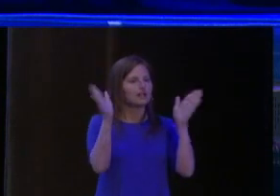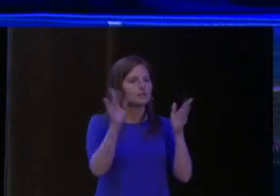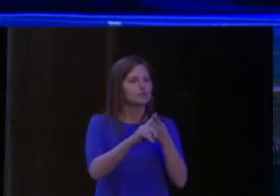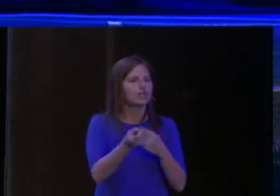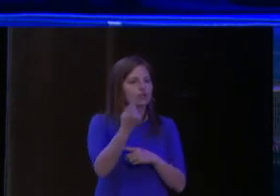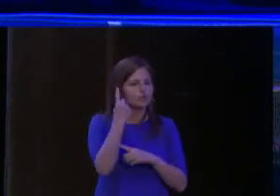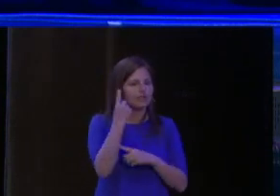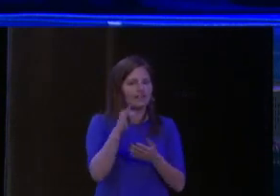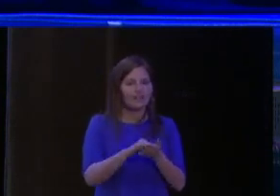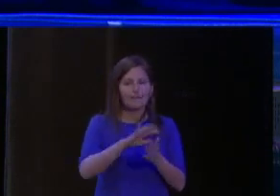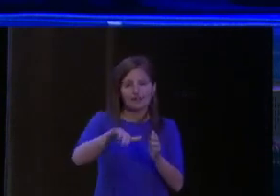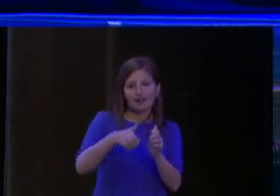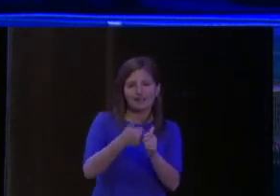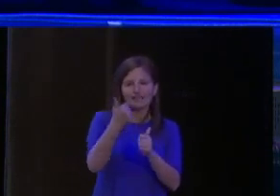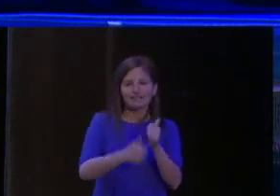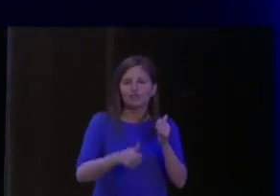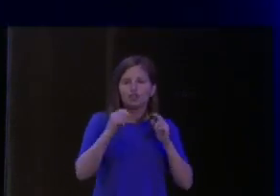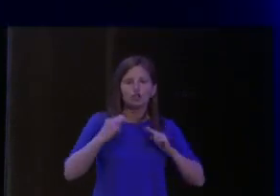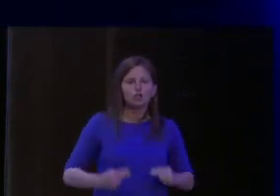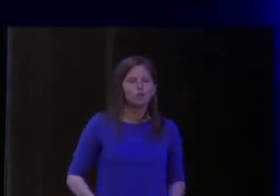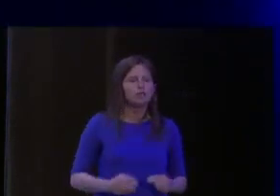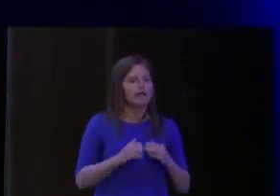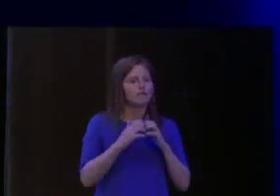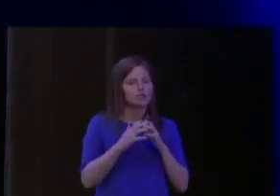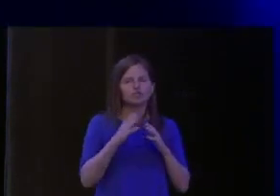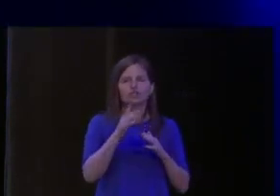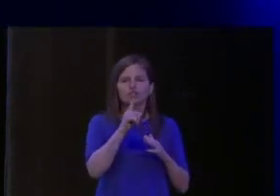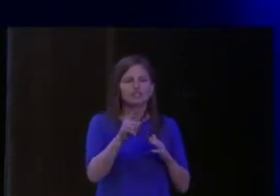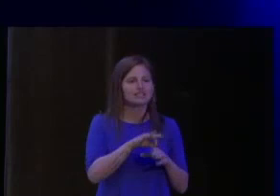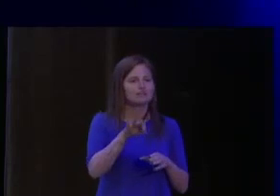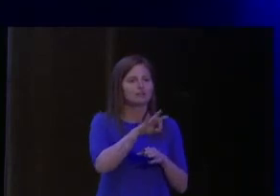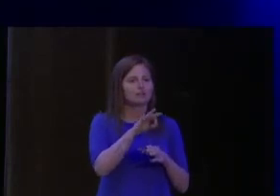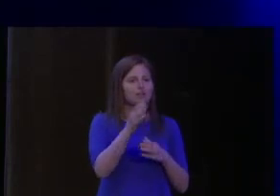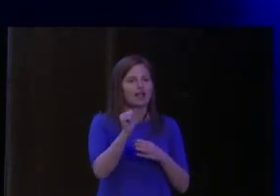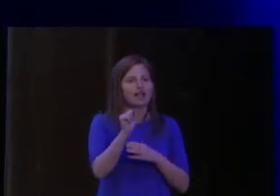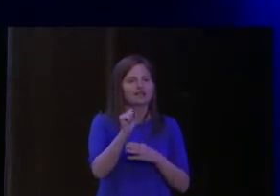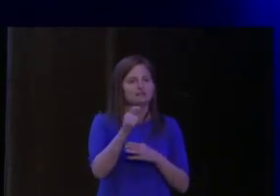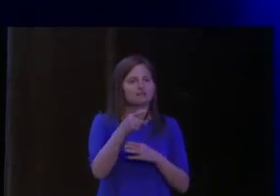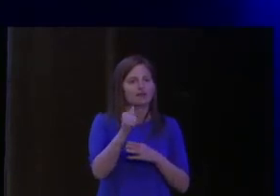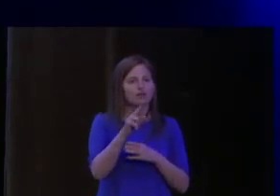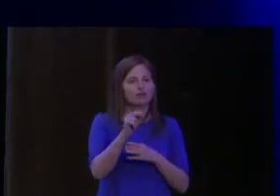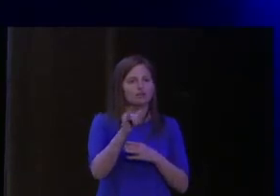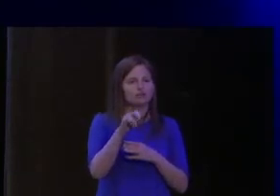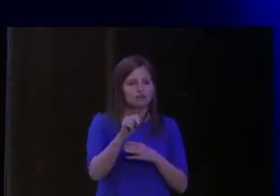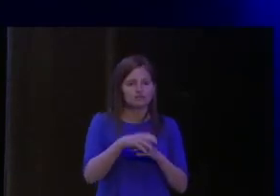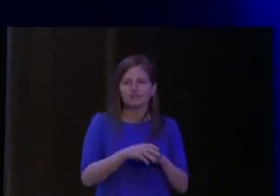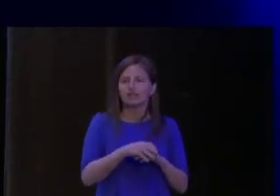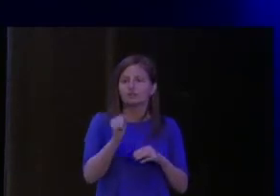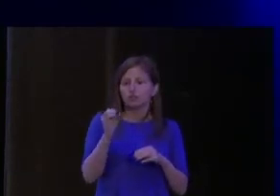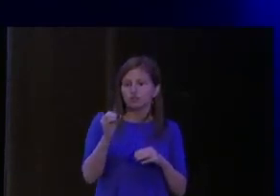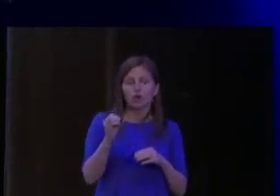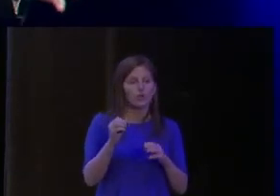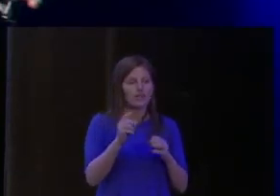understanding that behind every human aberration, there is a spiritual aspiration. And so